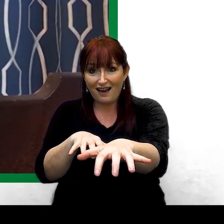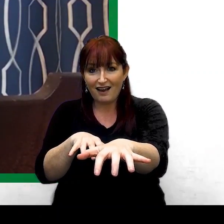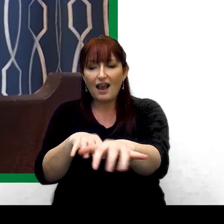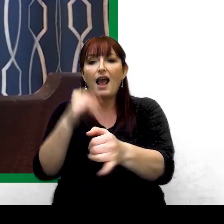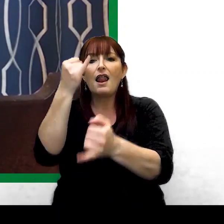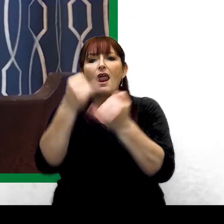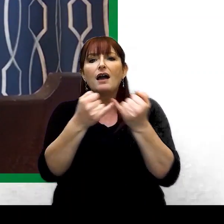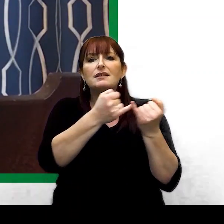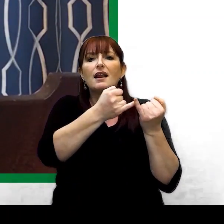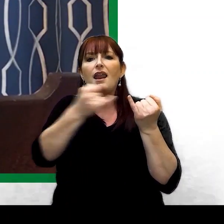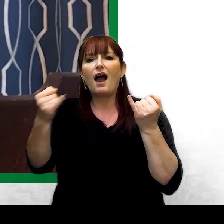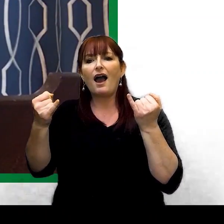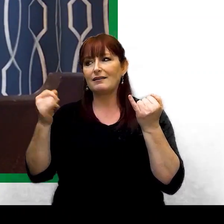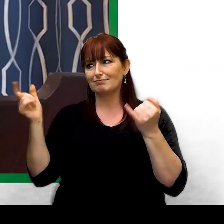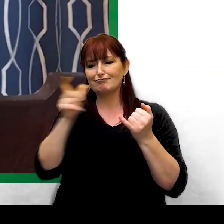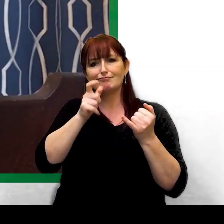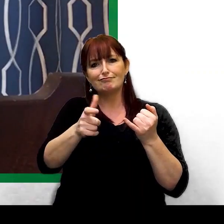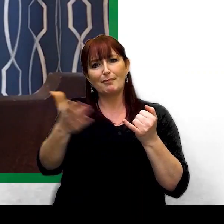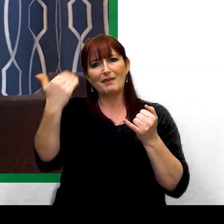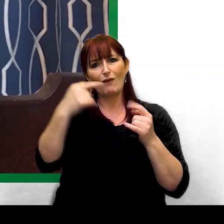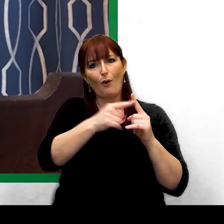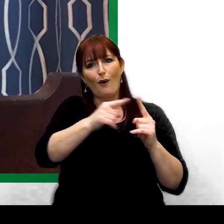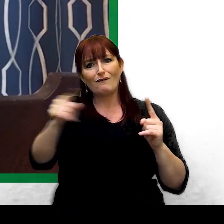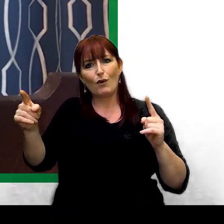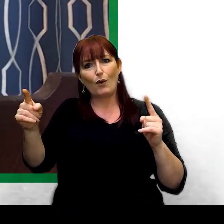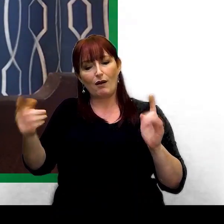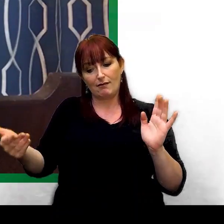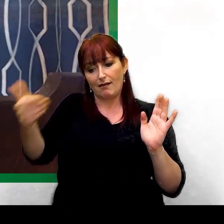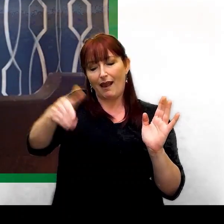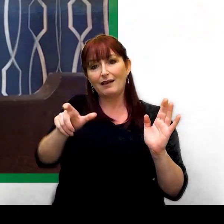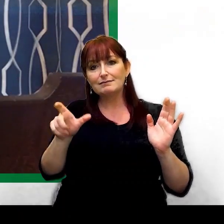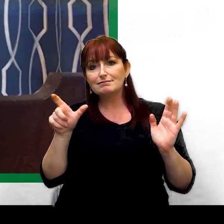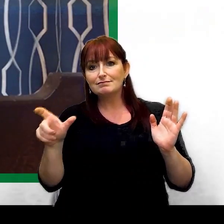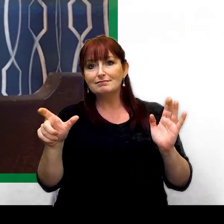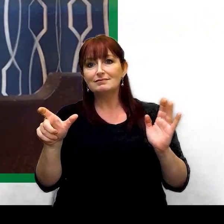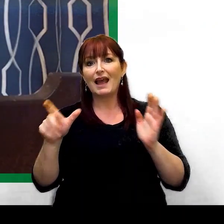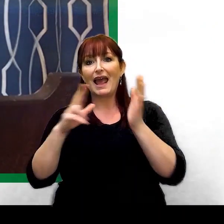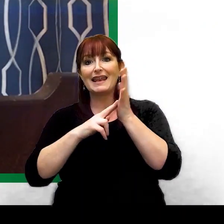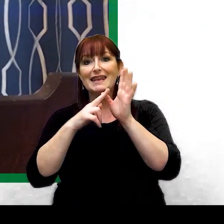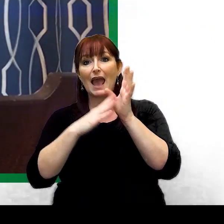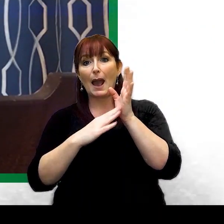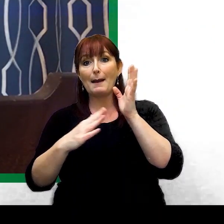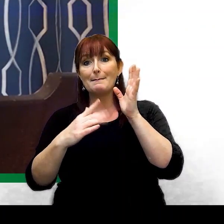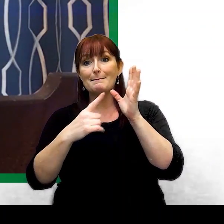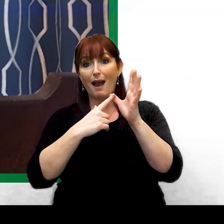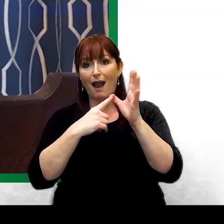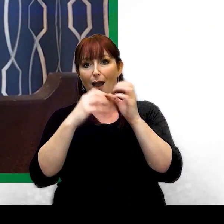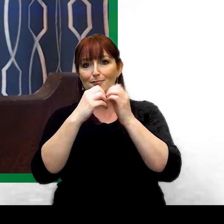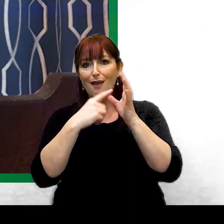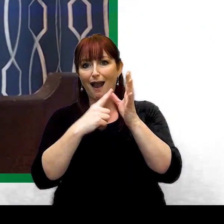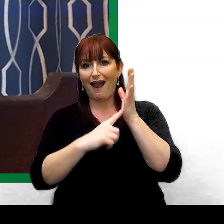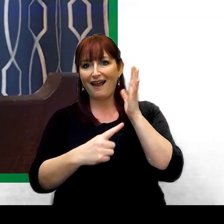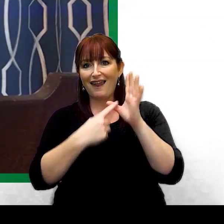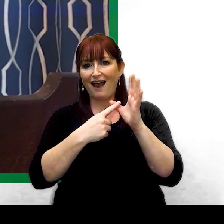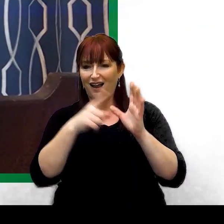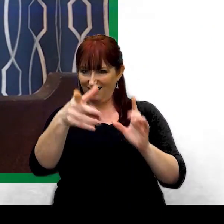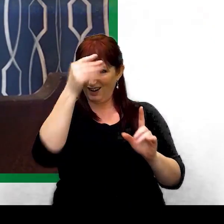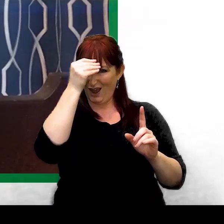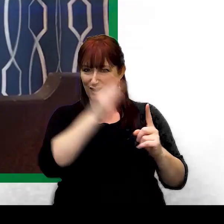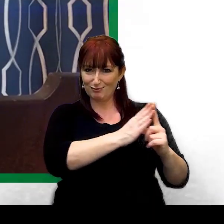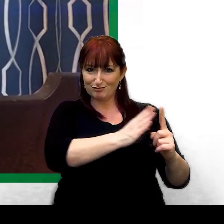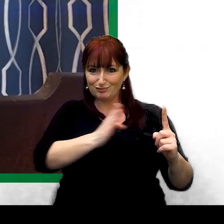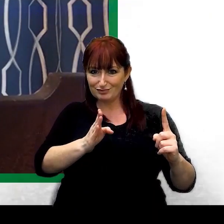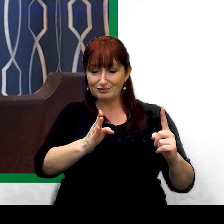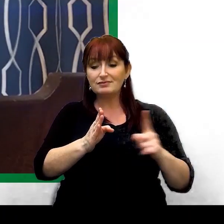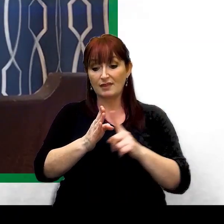line. Janique taught us this earlier. It's Ingonyama Nengwe Namabala. So we've learnt the first bit, Ingonyama Nengwe. Then